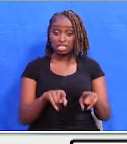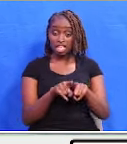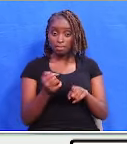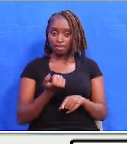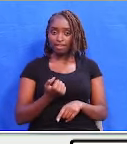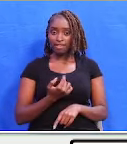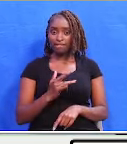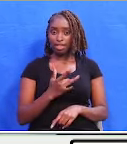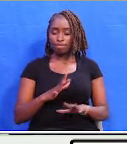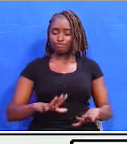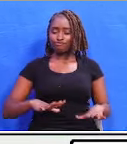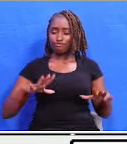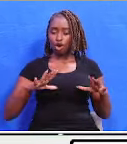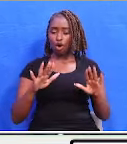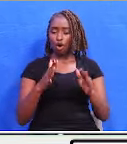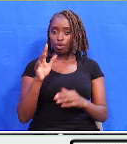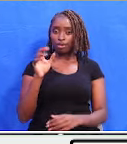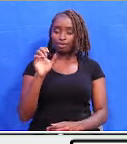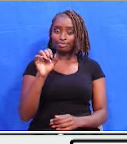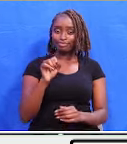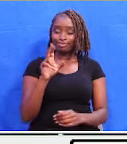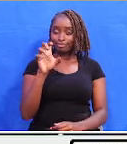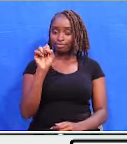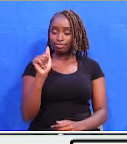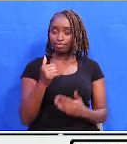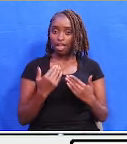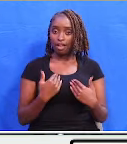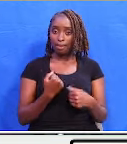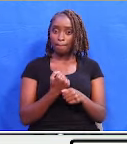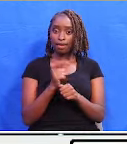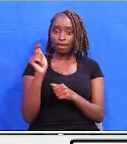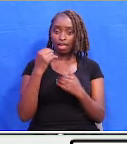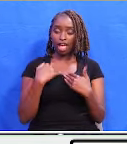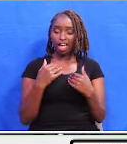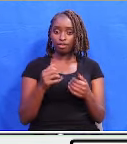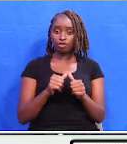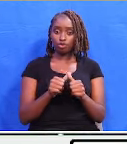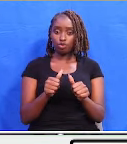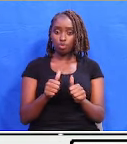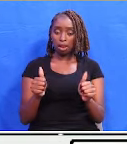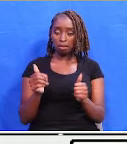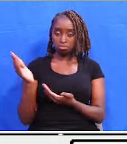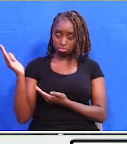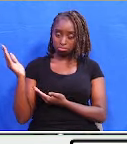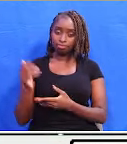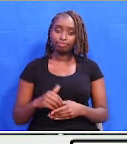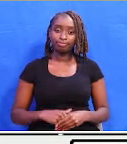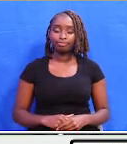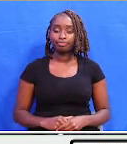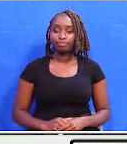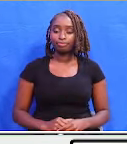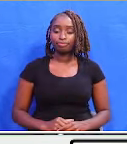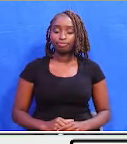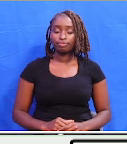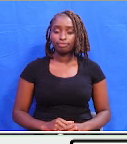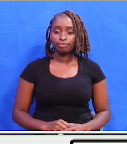that United States elevated Kenya as its first major non-NATO ally in sub-Saharan Africa. This, she says, reflected